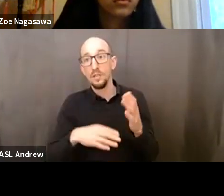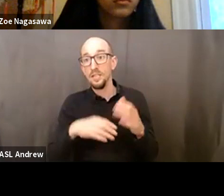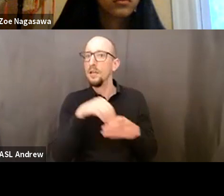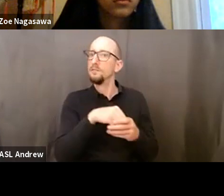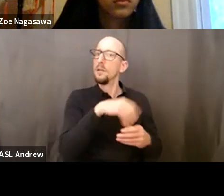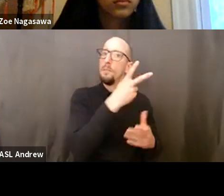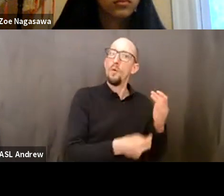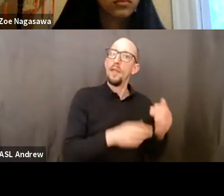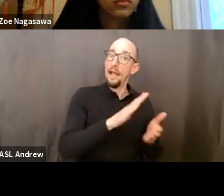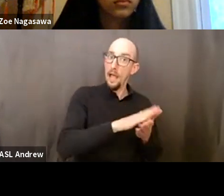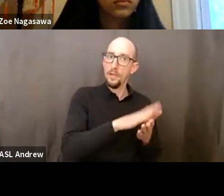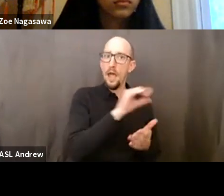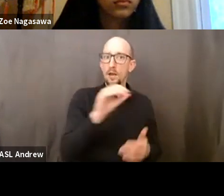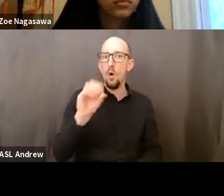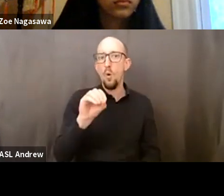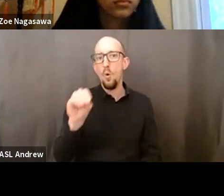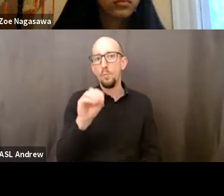in the majority.